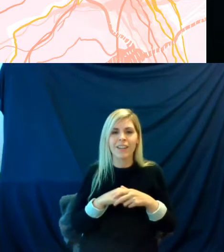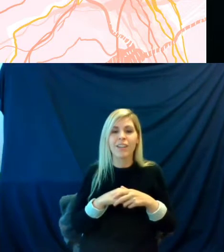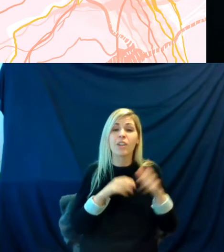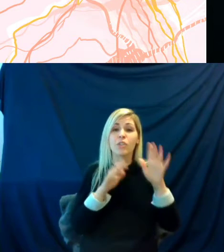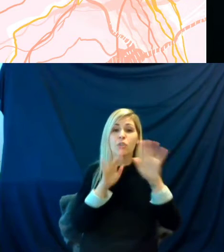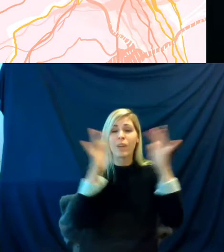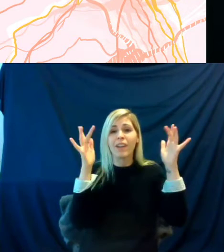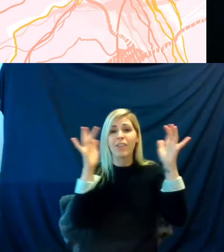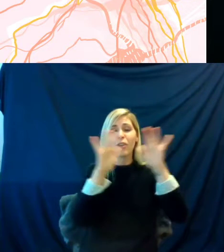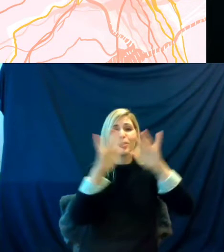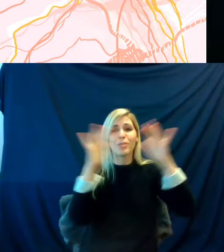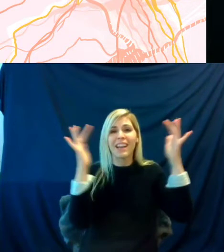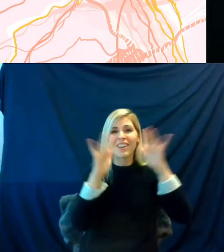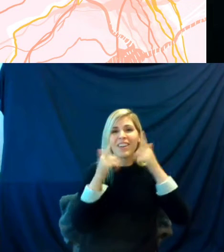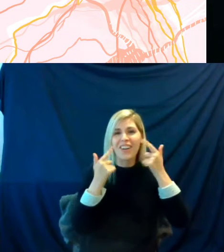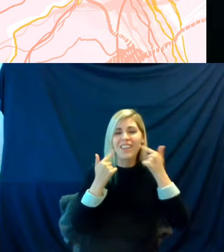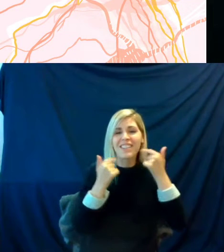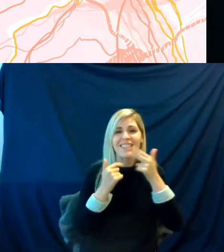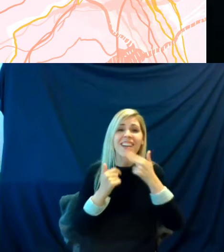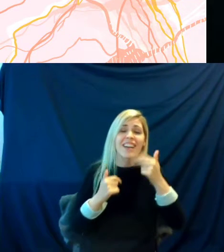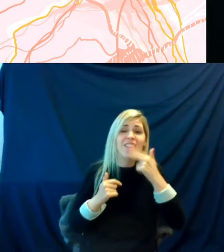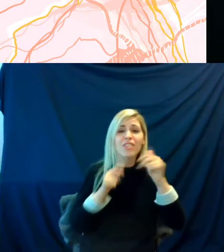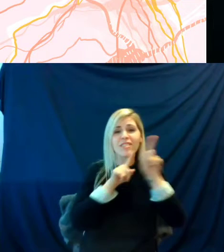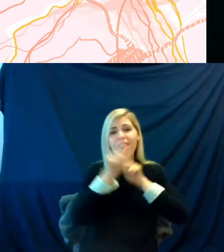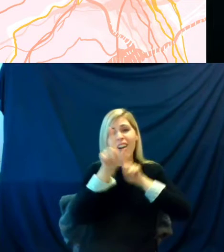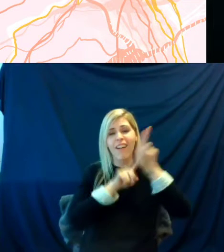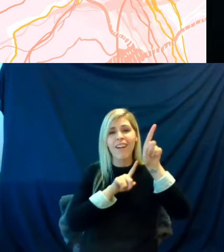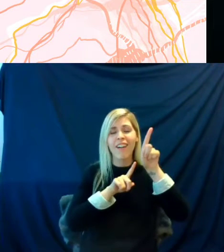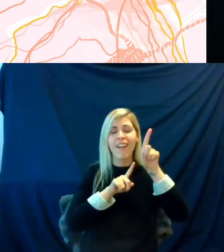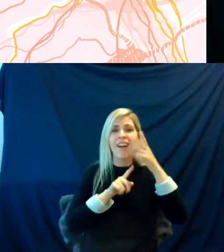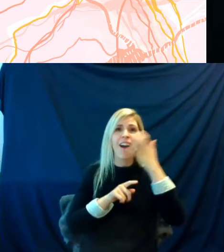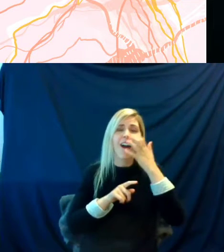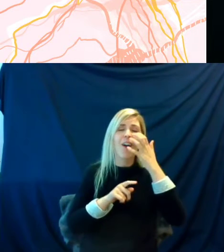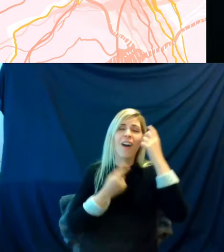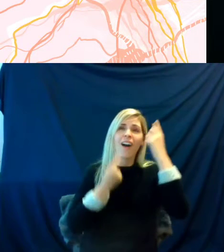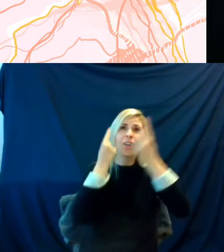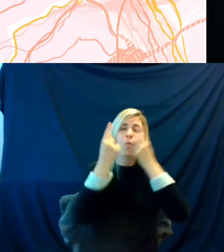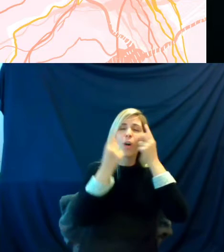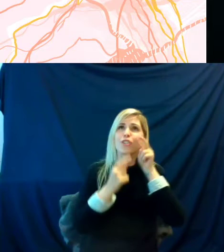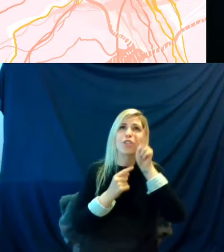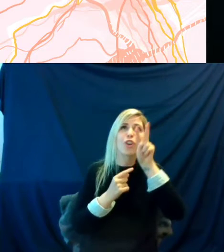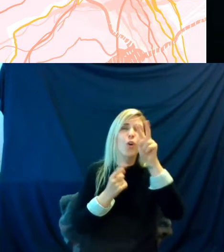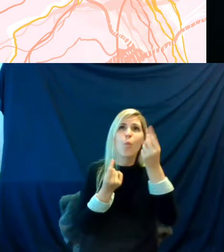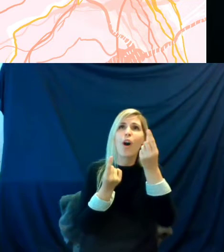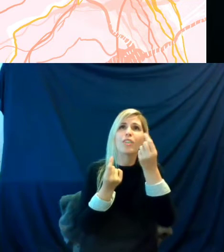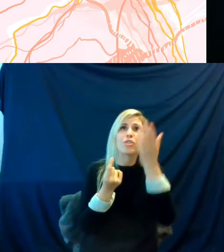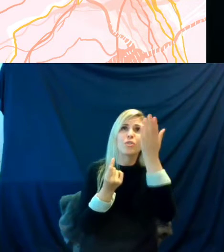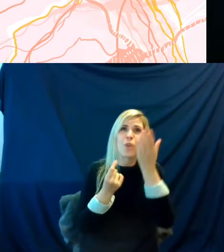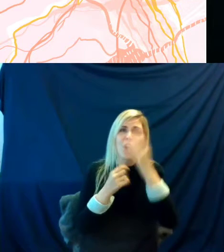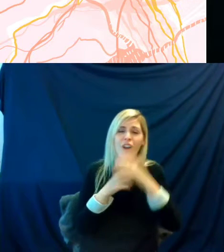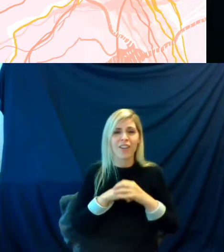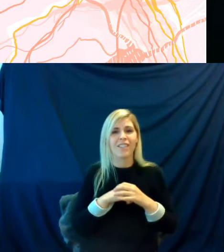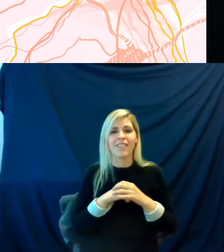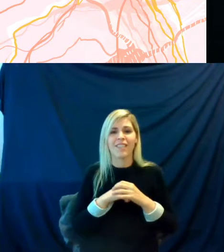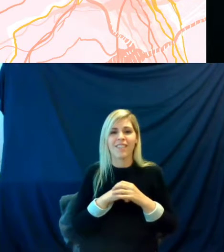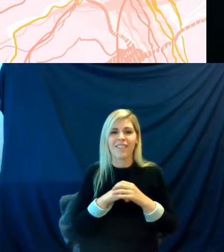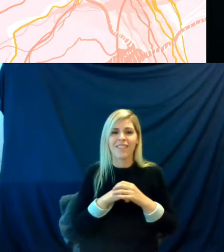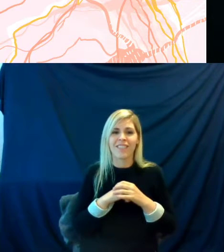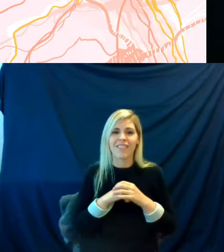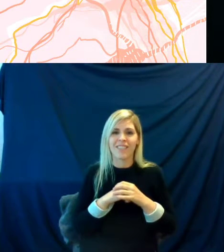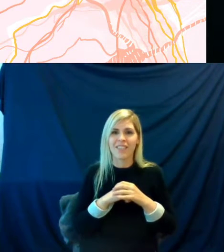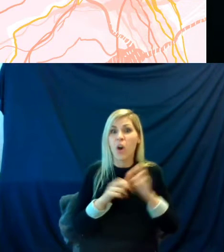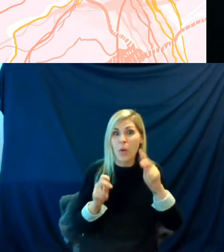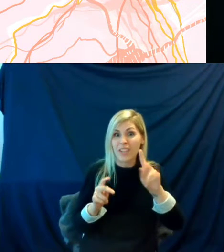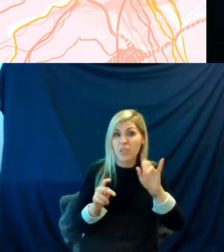So twinkle, twinkle, little star, how I wonder what